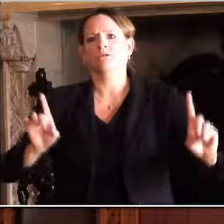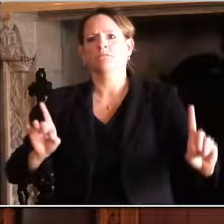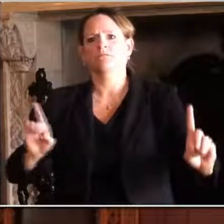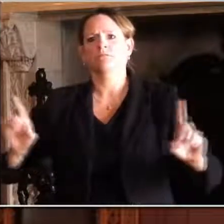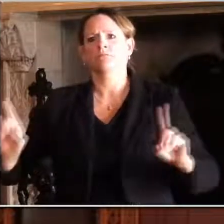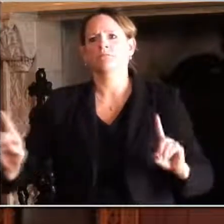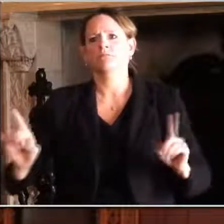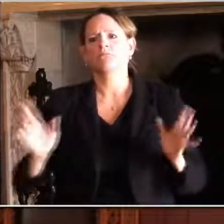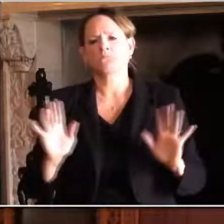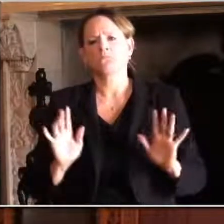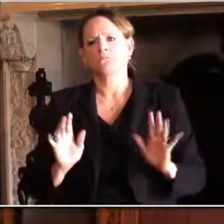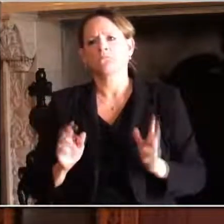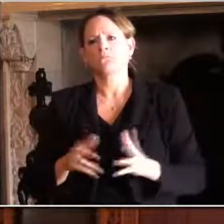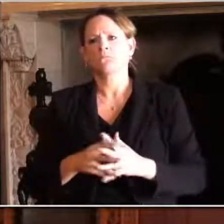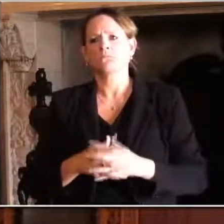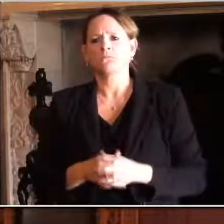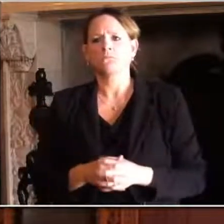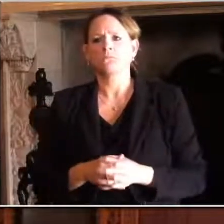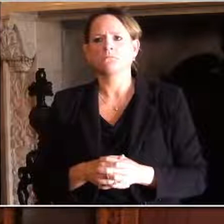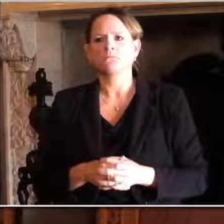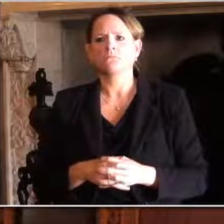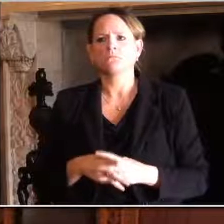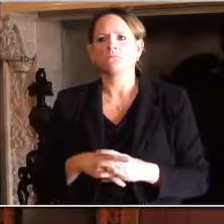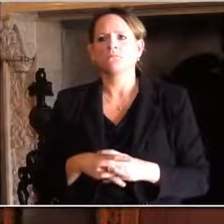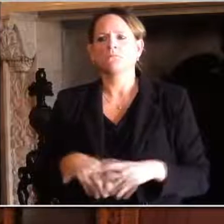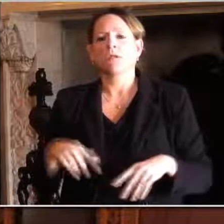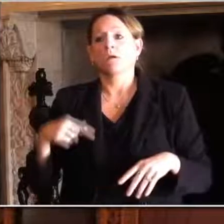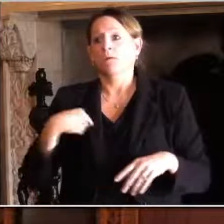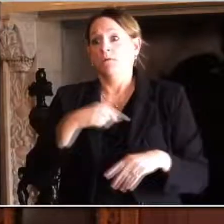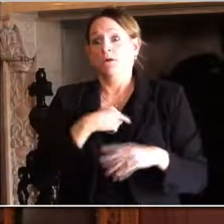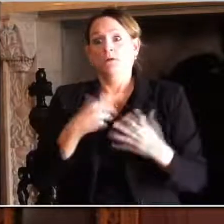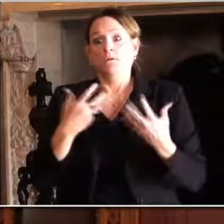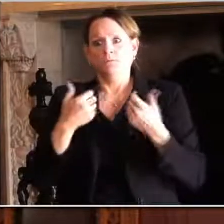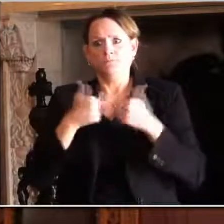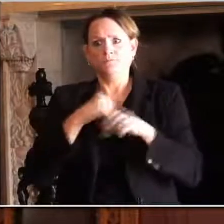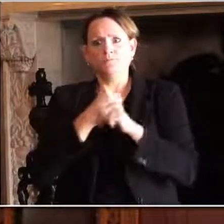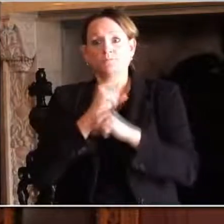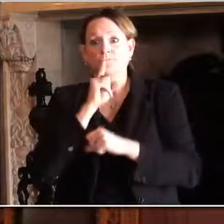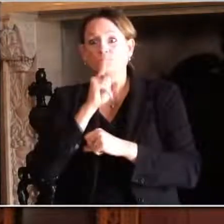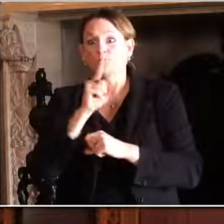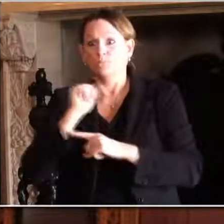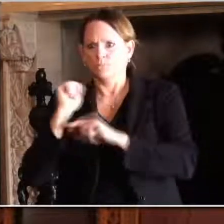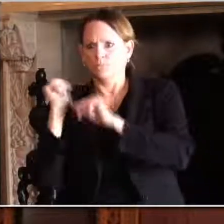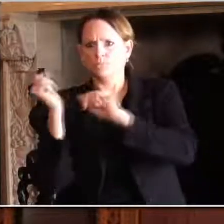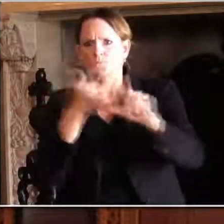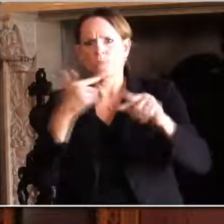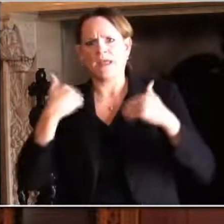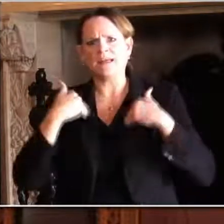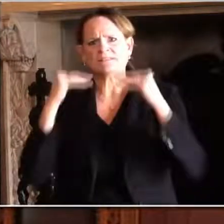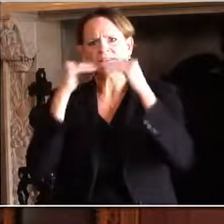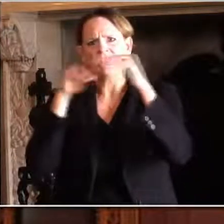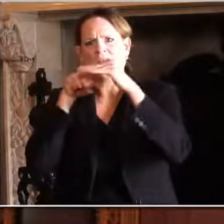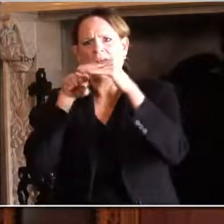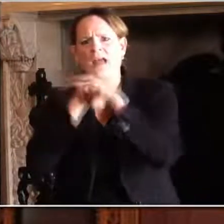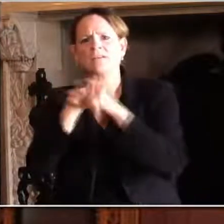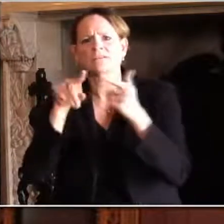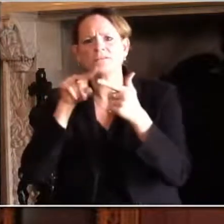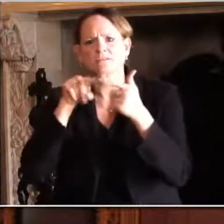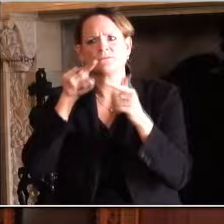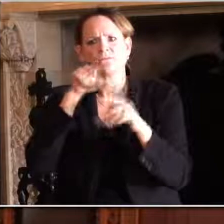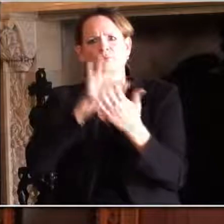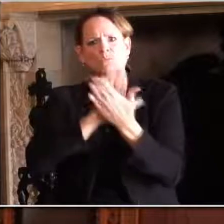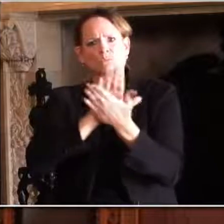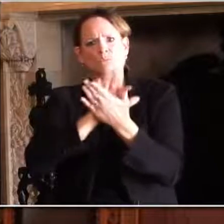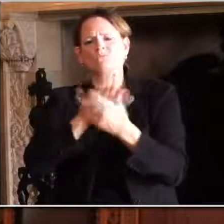kind of equalize opportunities here in the state, we need to get at this virus, and that's why we're doing this